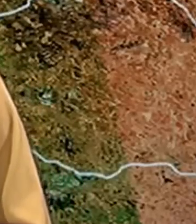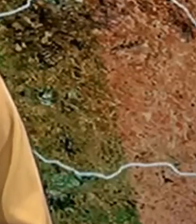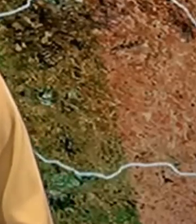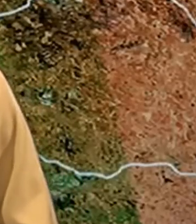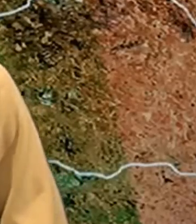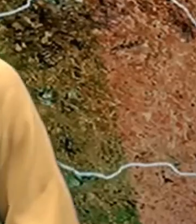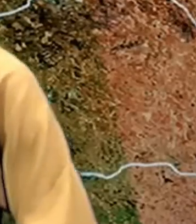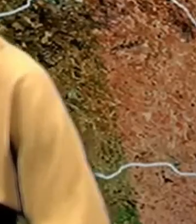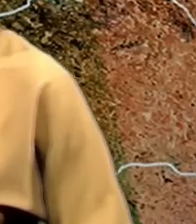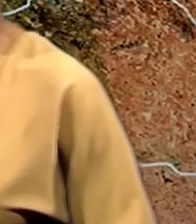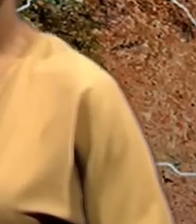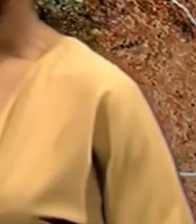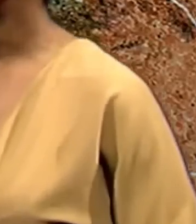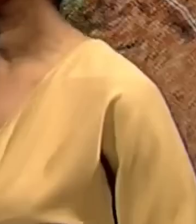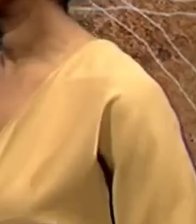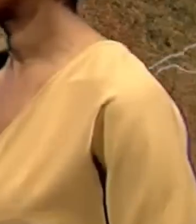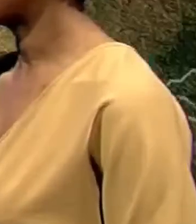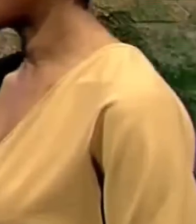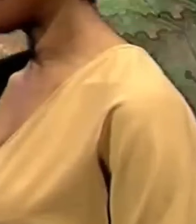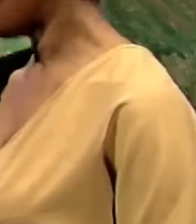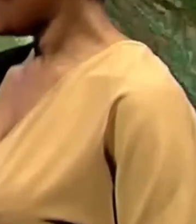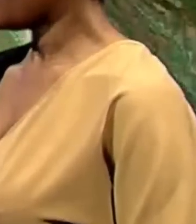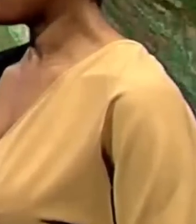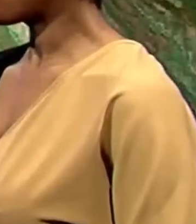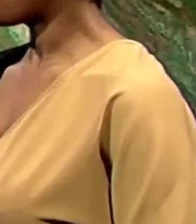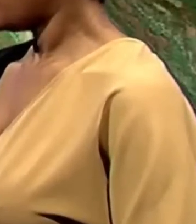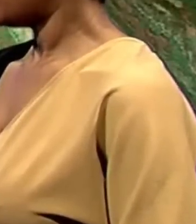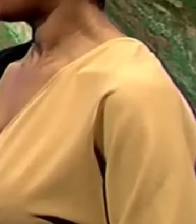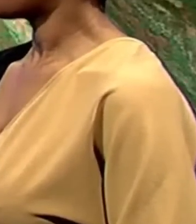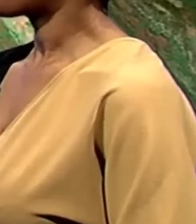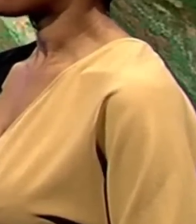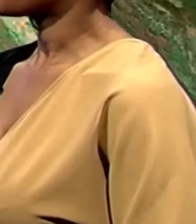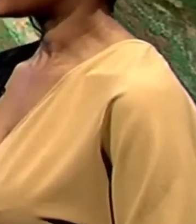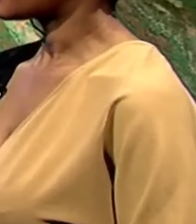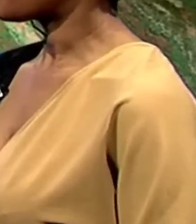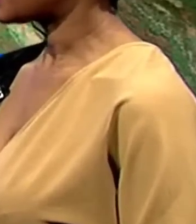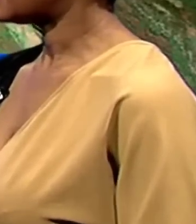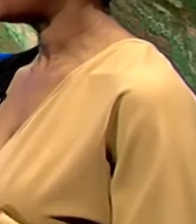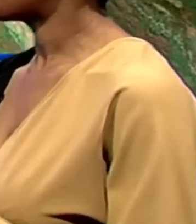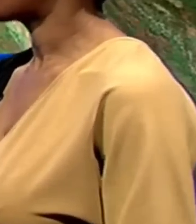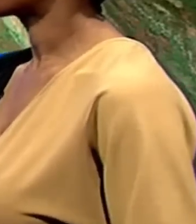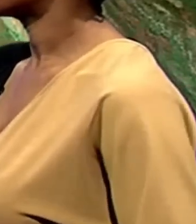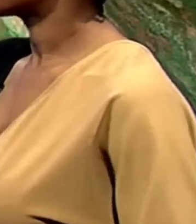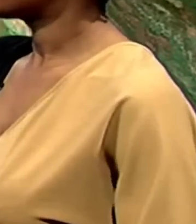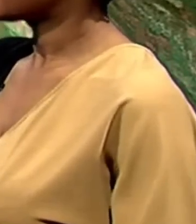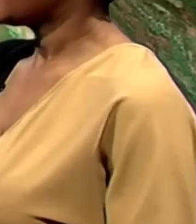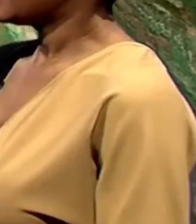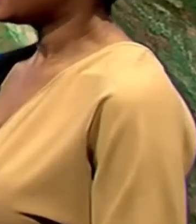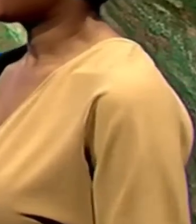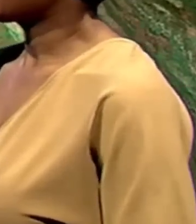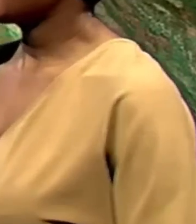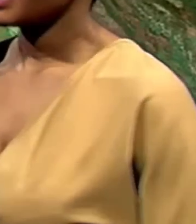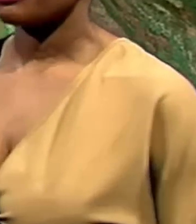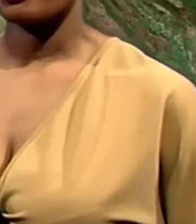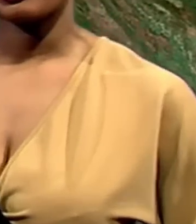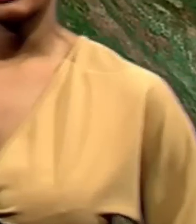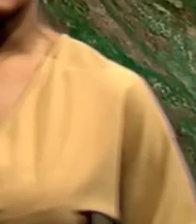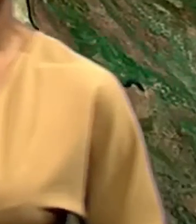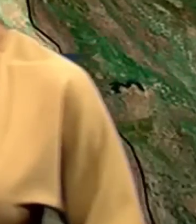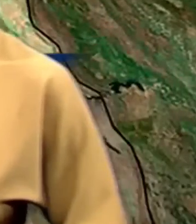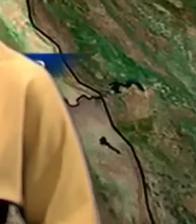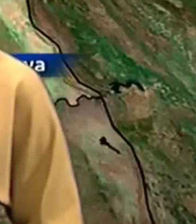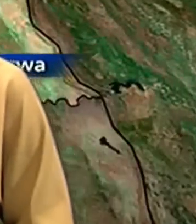di le 4 go ya go di le 22 mo Thapameng Limpopo le teng mo province go tla nna le Maru Musina e tla nna tsiditsana mo